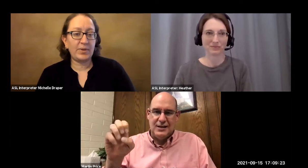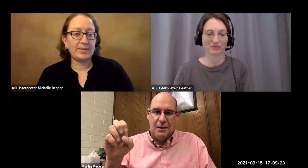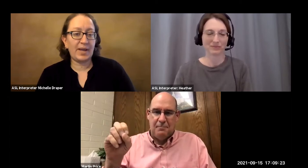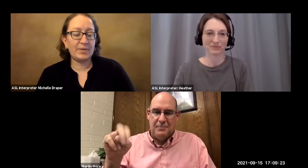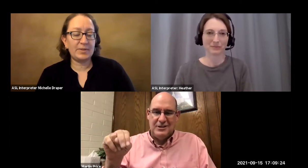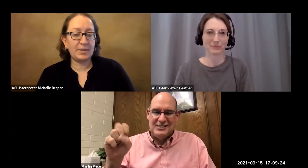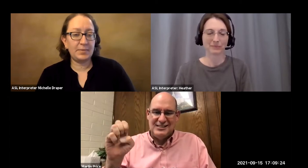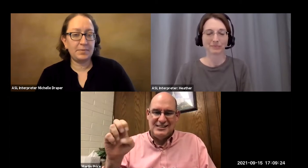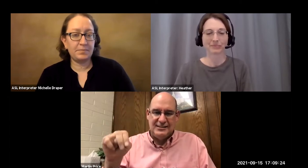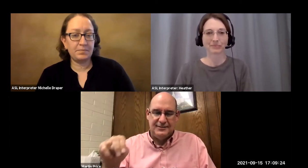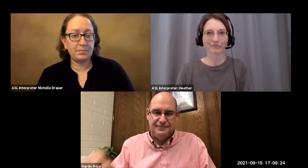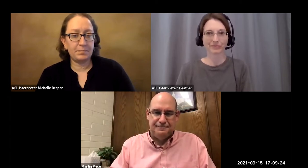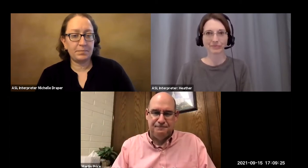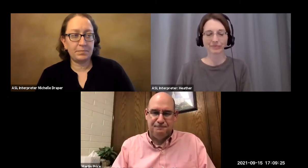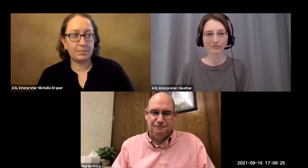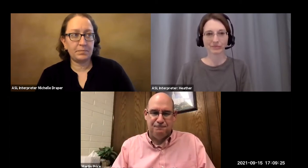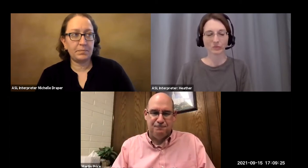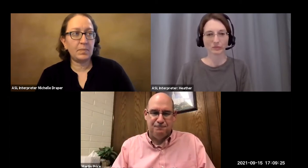We have Cody Simonson.